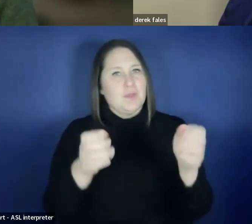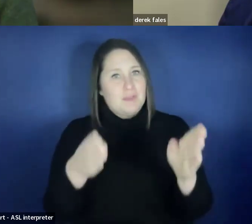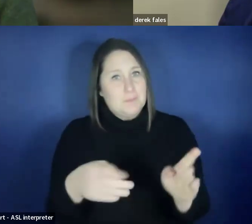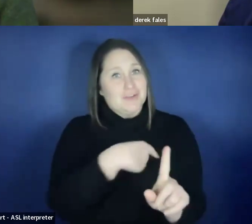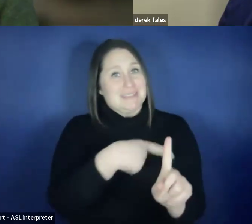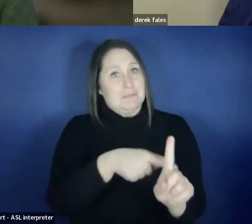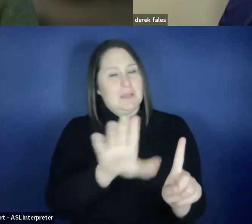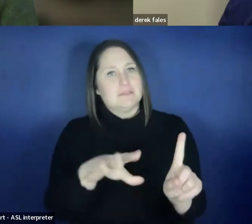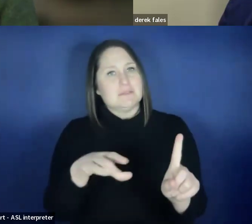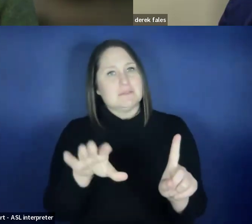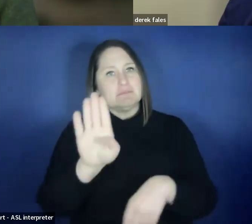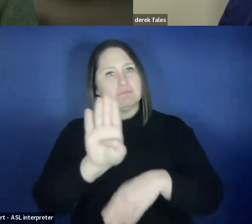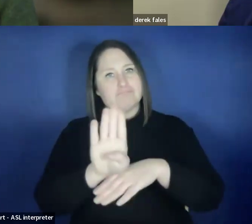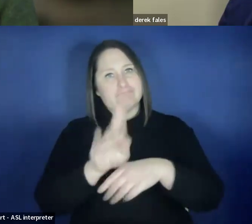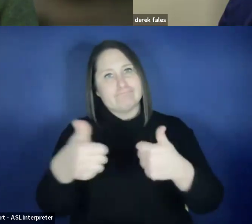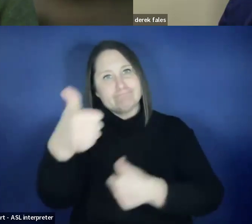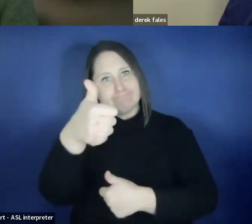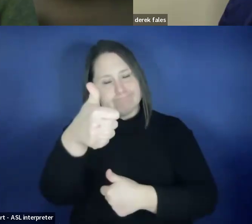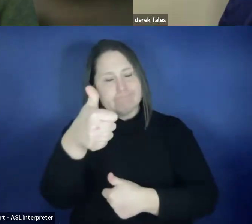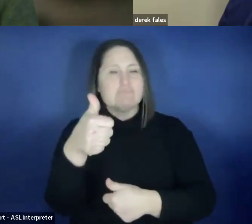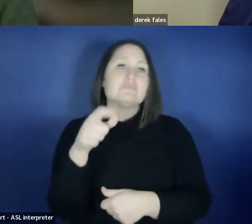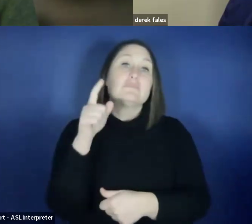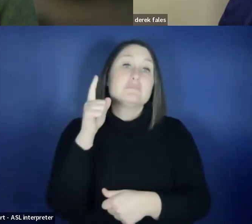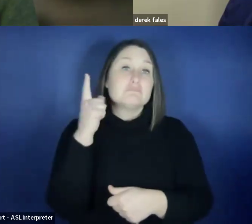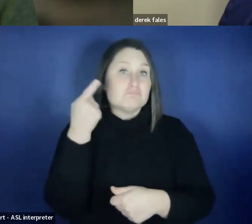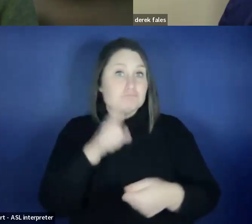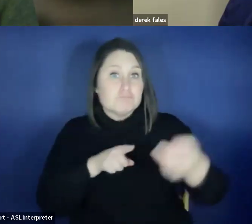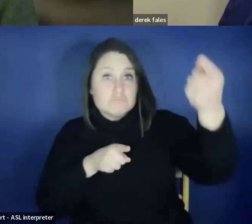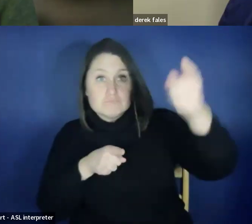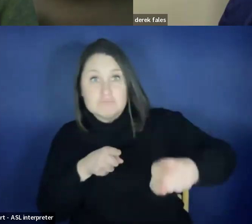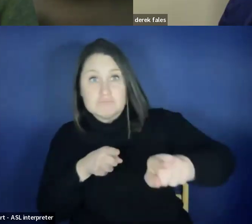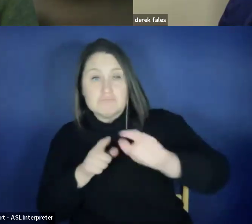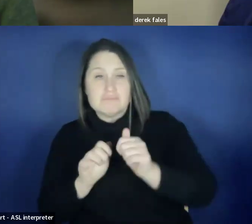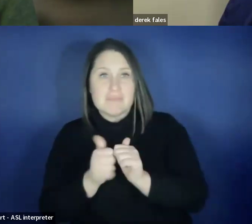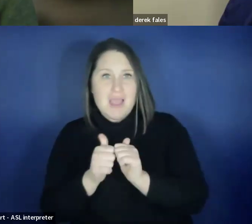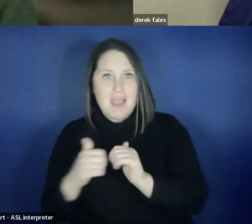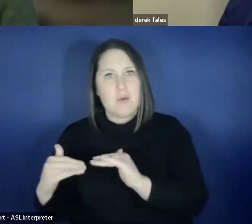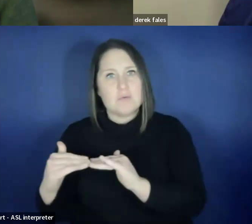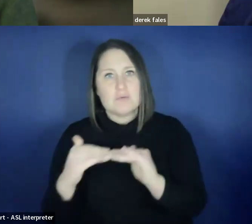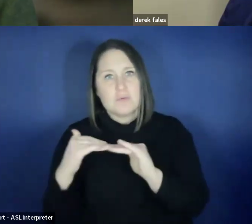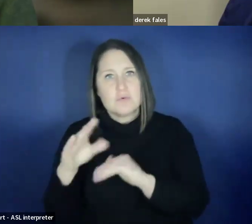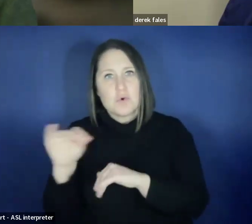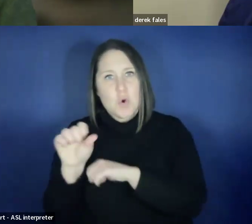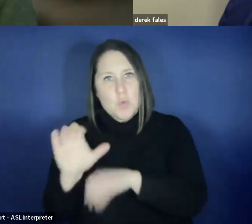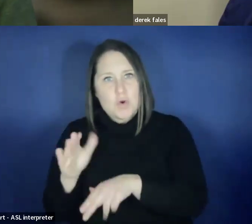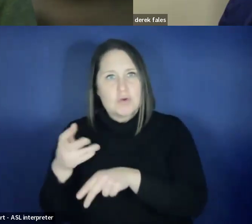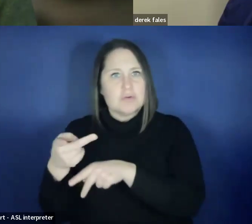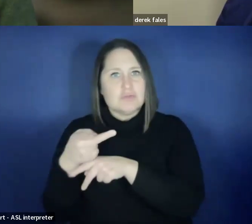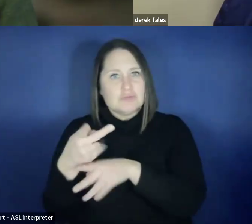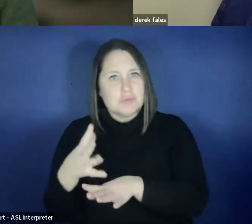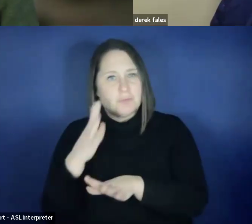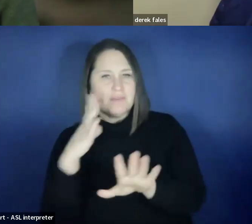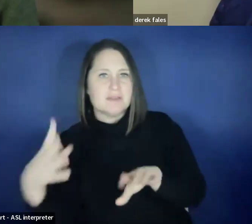their employer to reach an agreement around how a coworker or supervisor